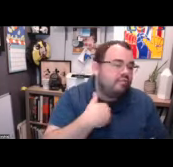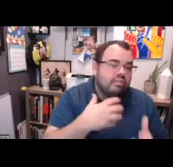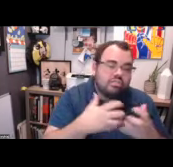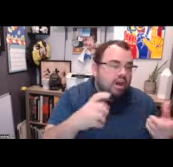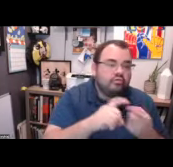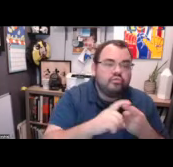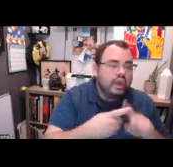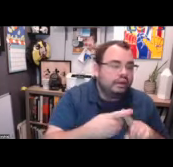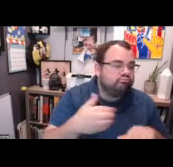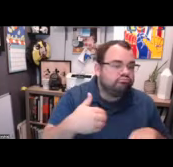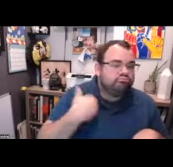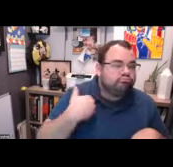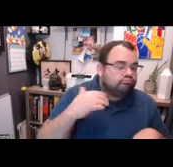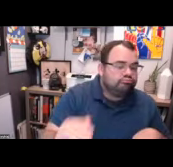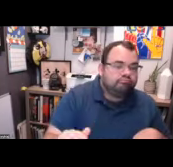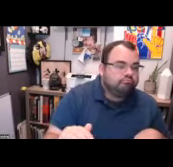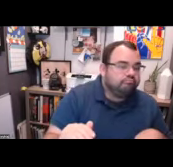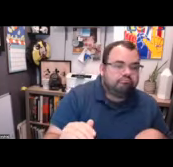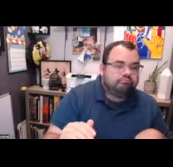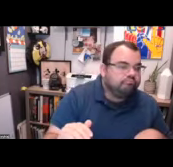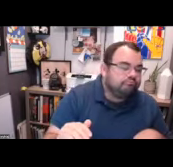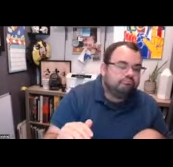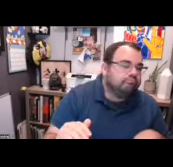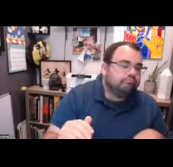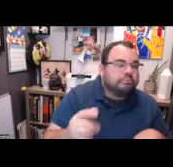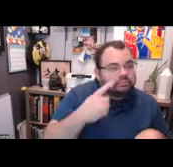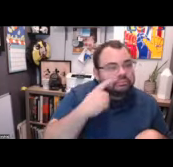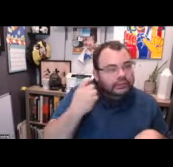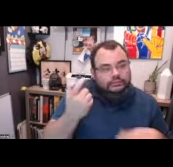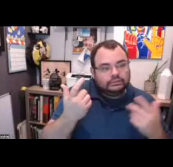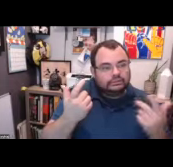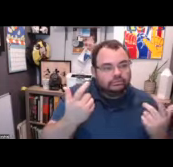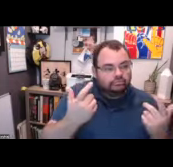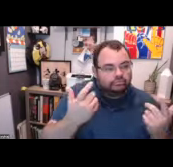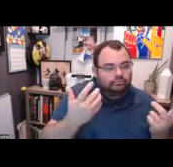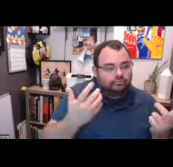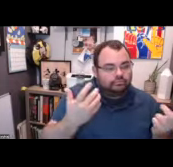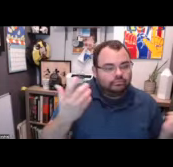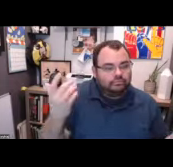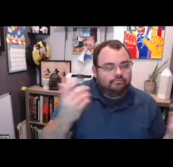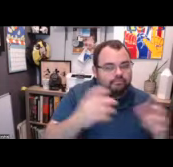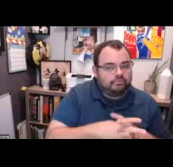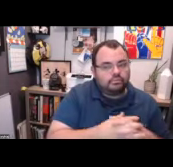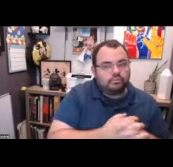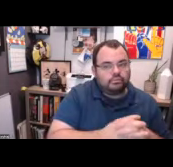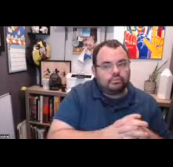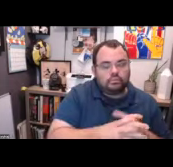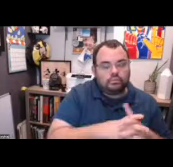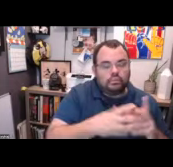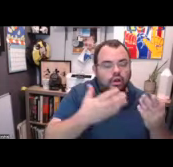I mean, so often, so many friends as a young person that